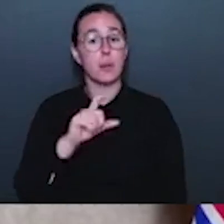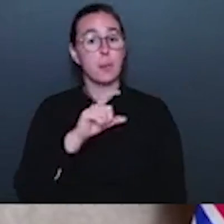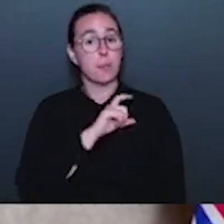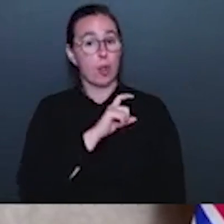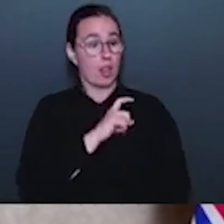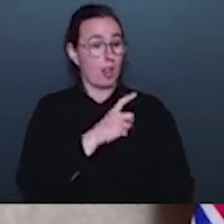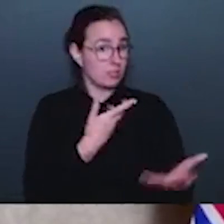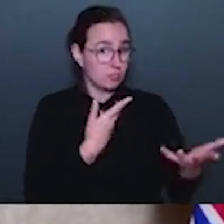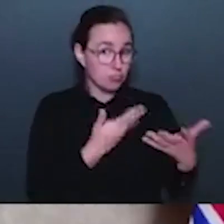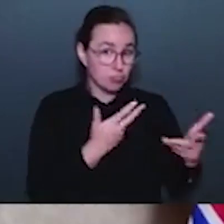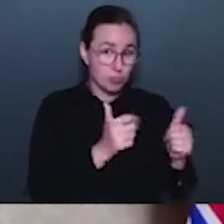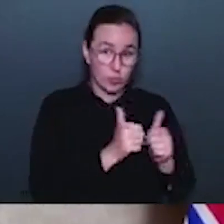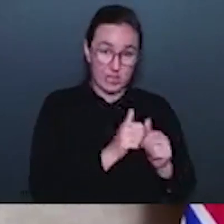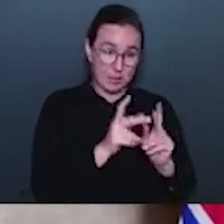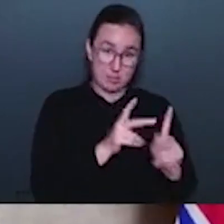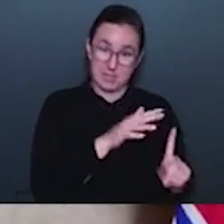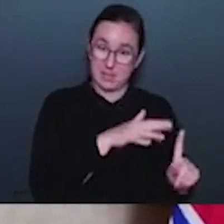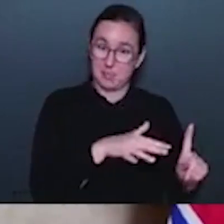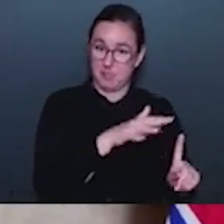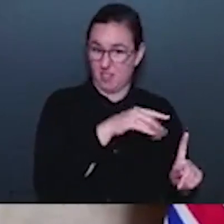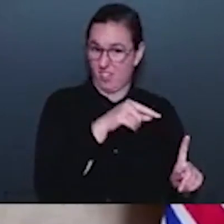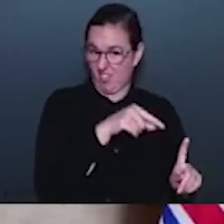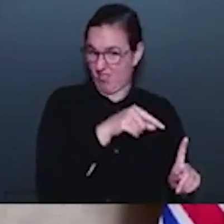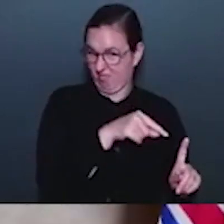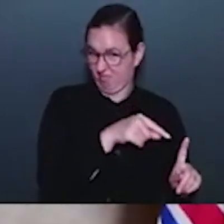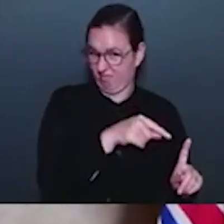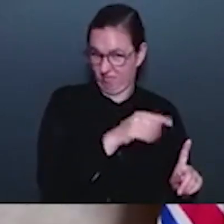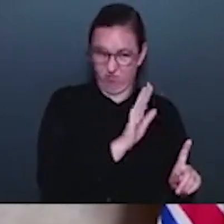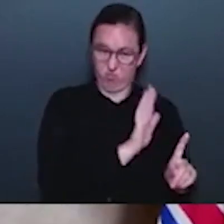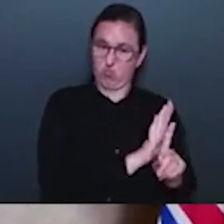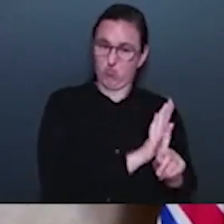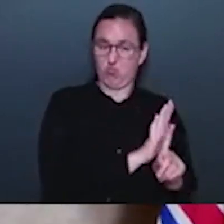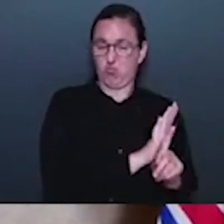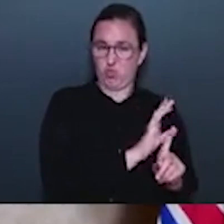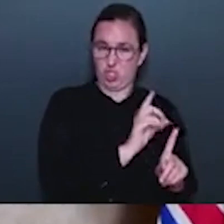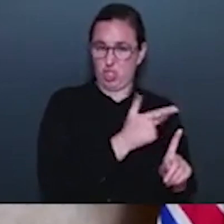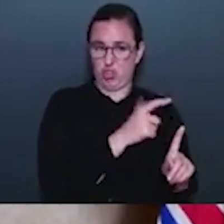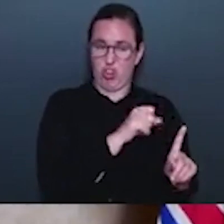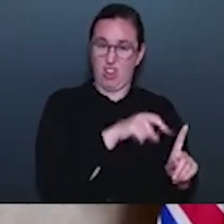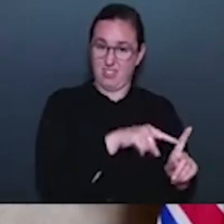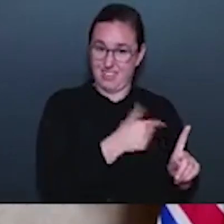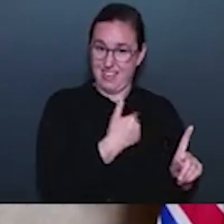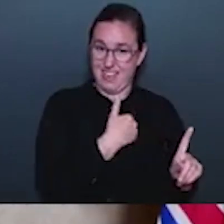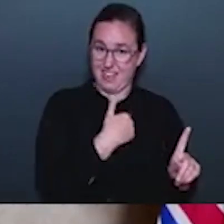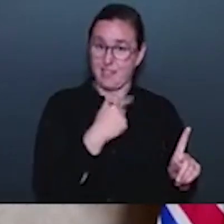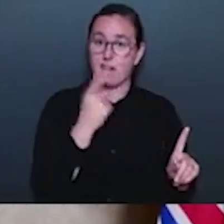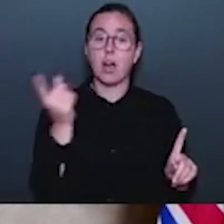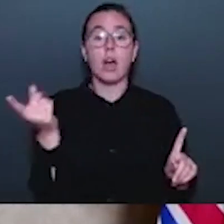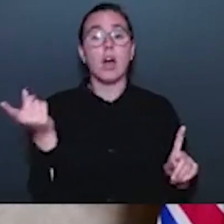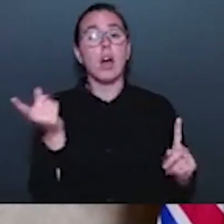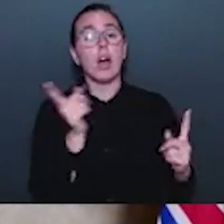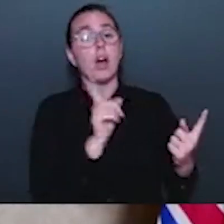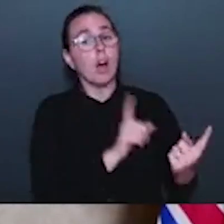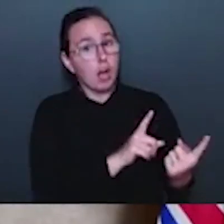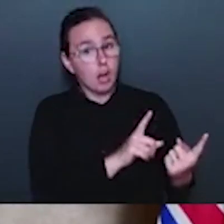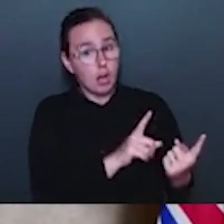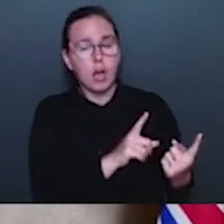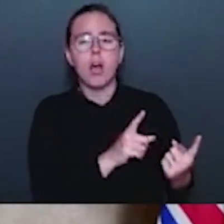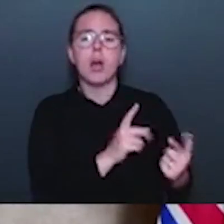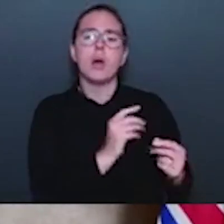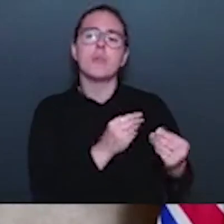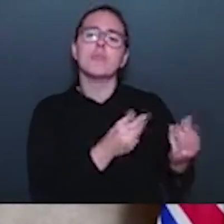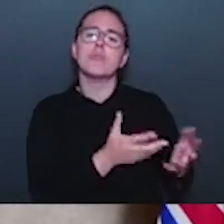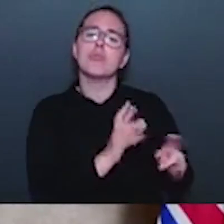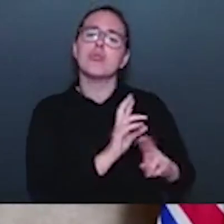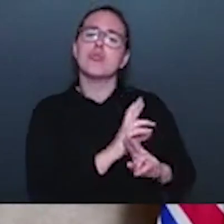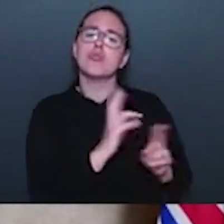have done is prepared resource cards that have information linking to local